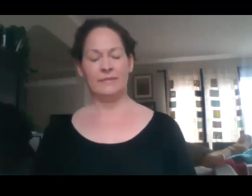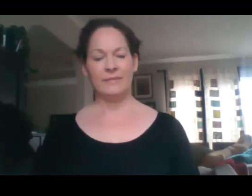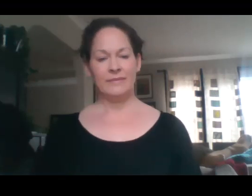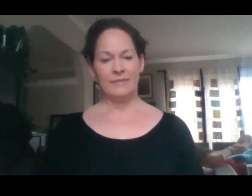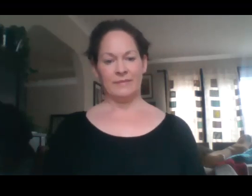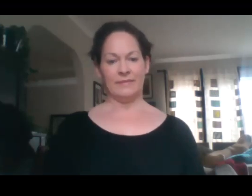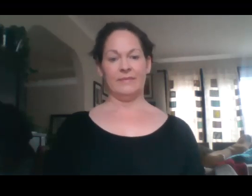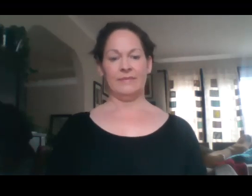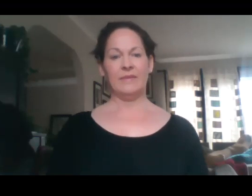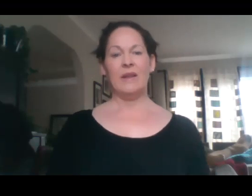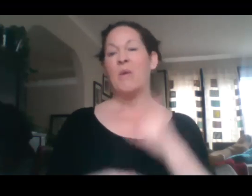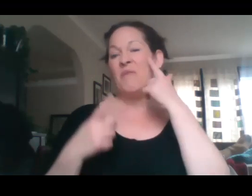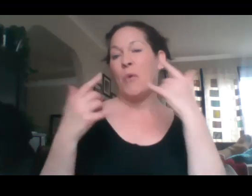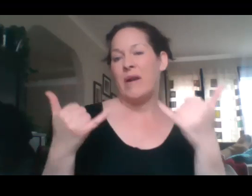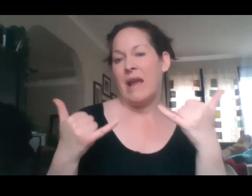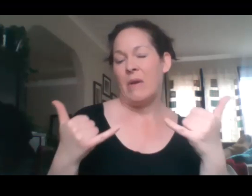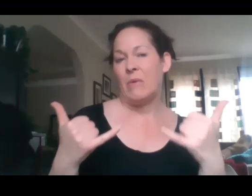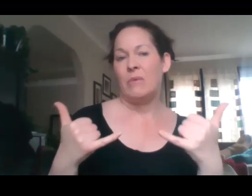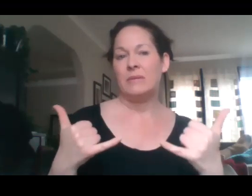But for us right now,